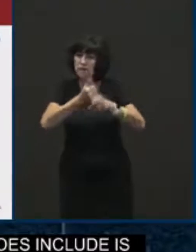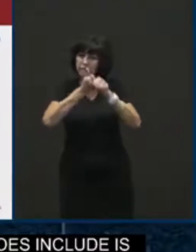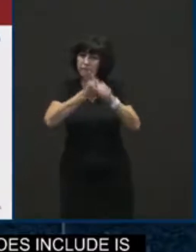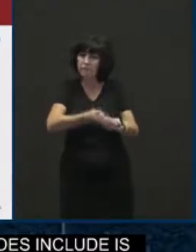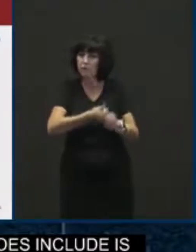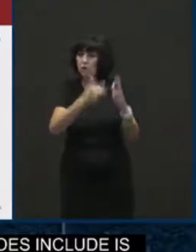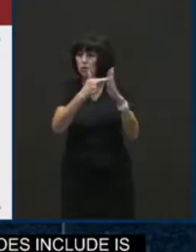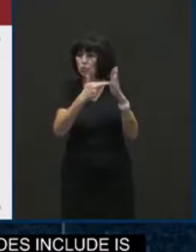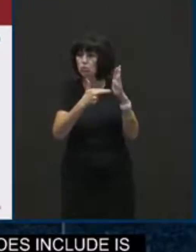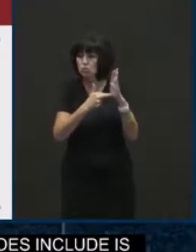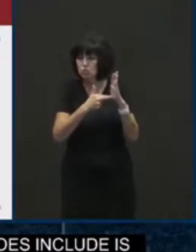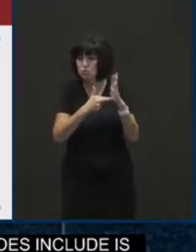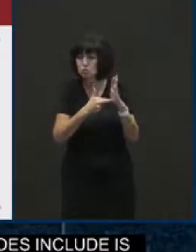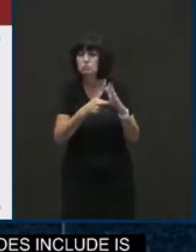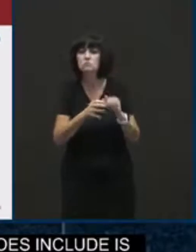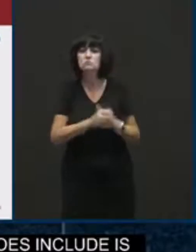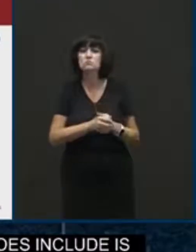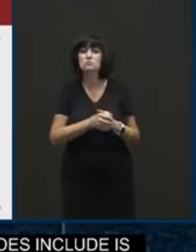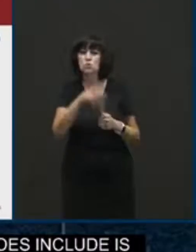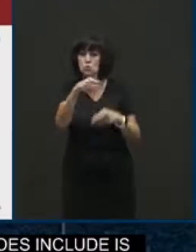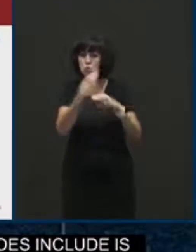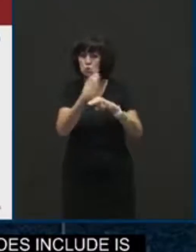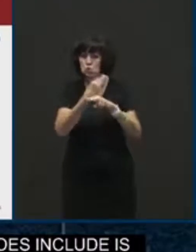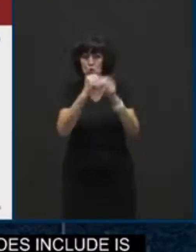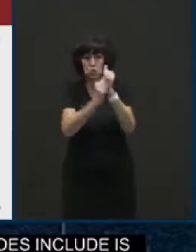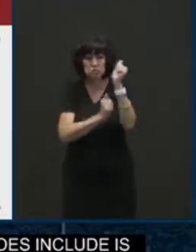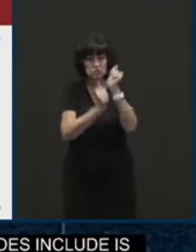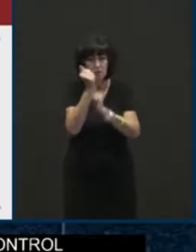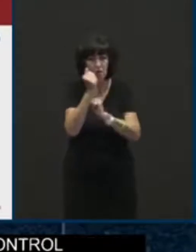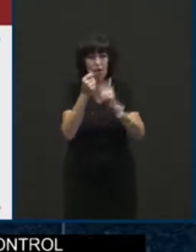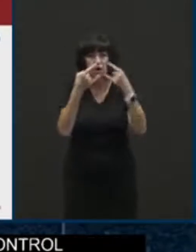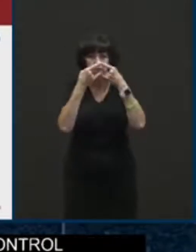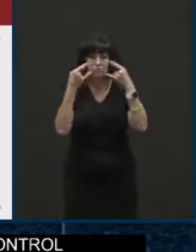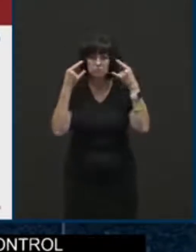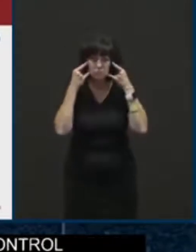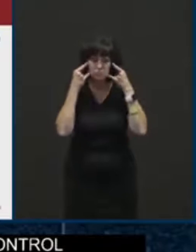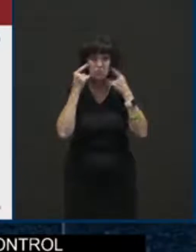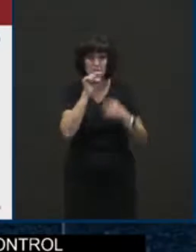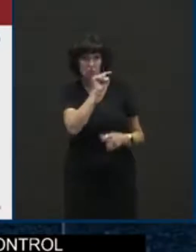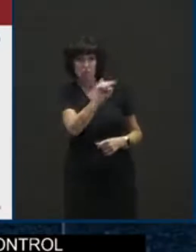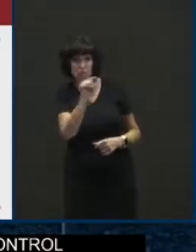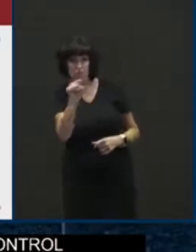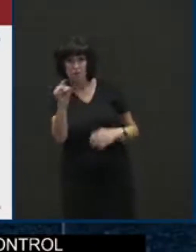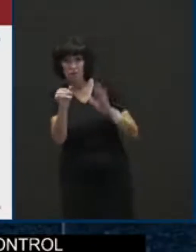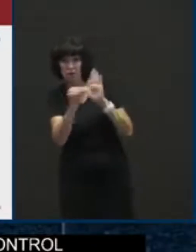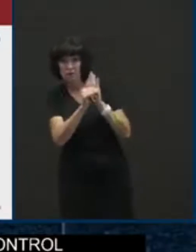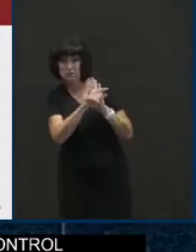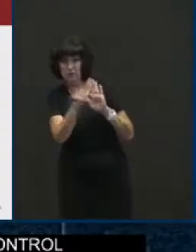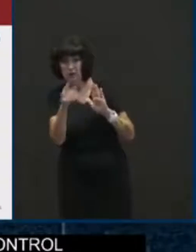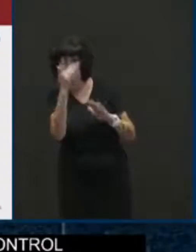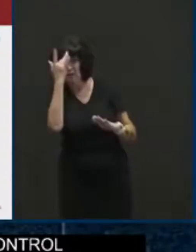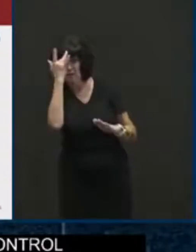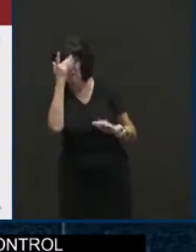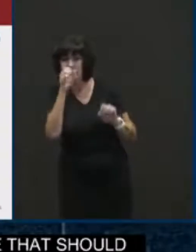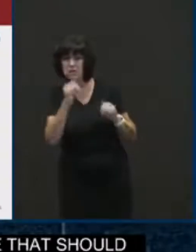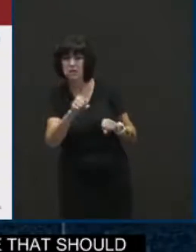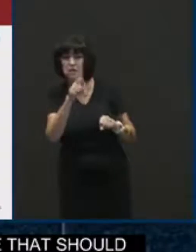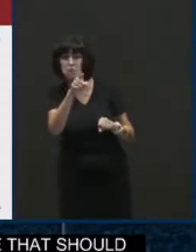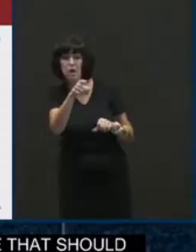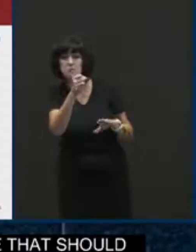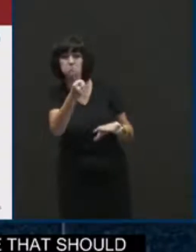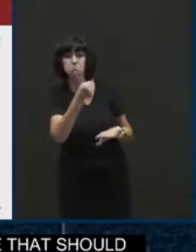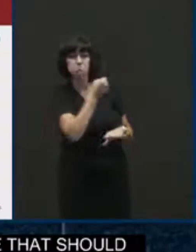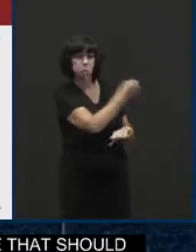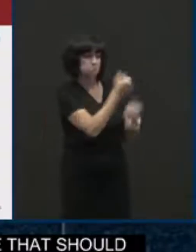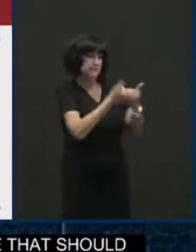usage, getting people in quarantine that should be in quarantine, getting people in isolation that should be in isolation, and